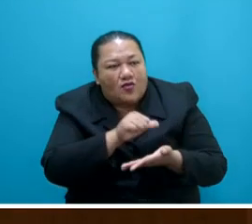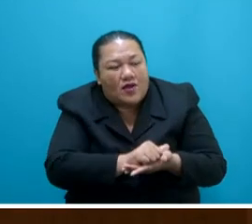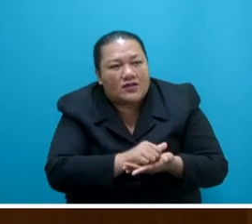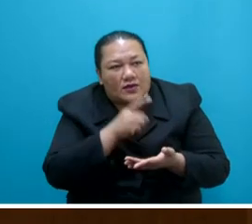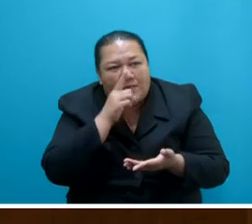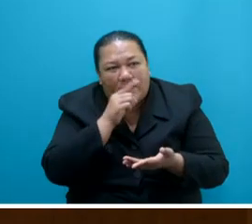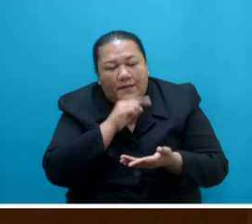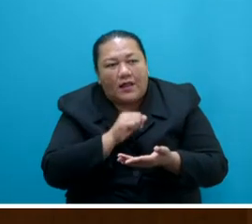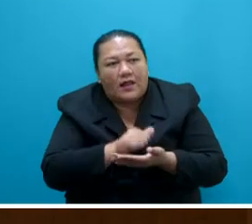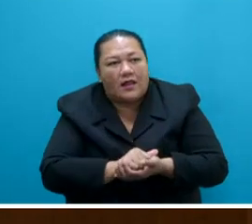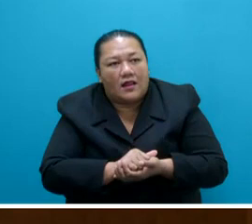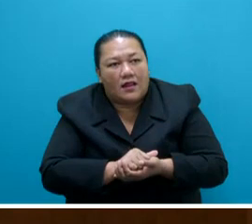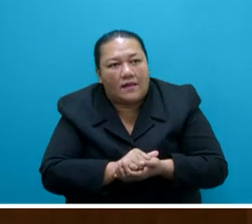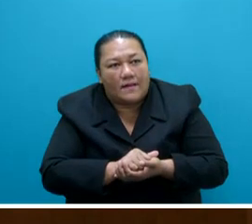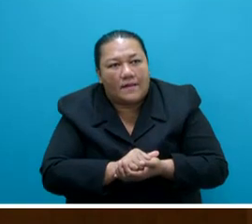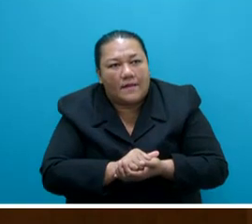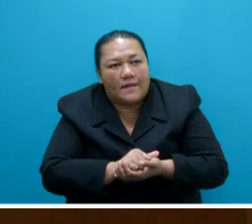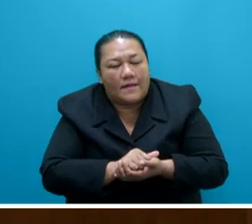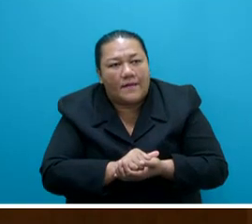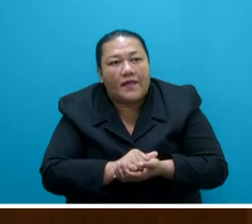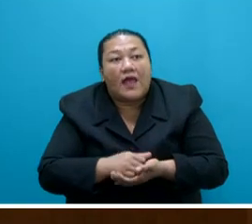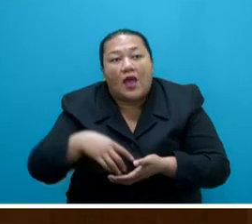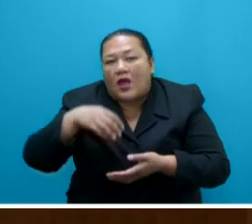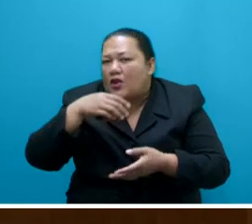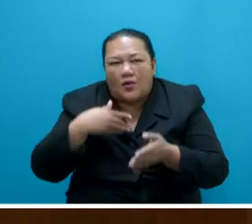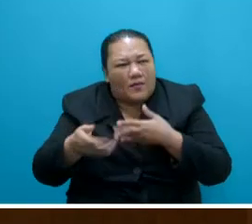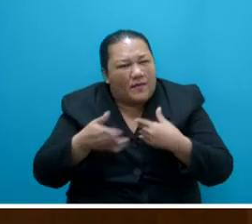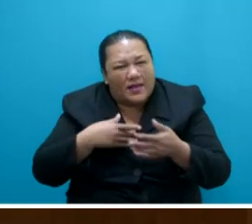no matter their background or beliefs, with dignity.